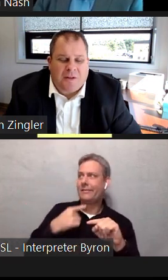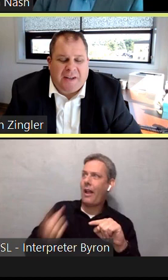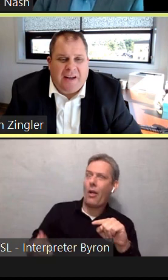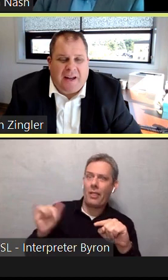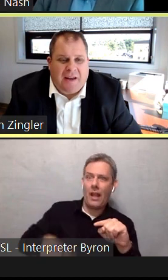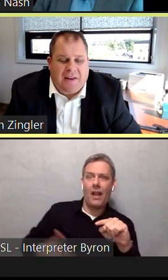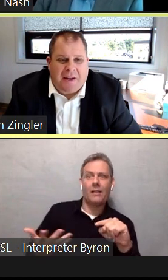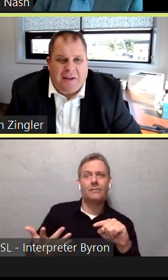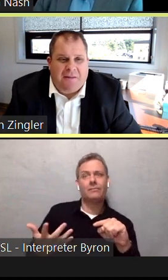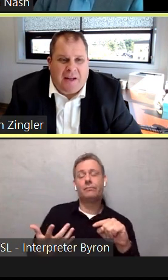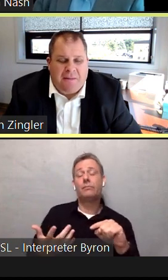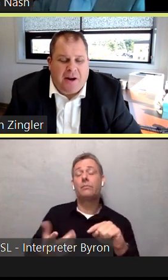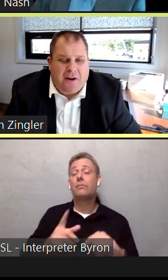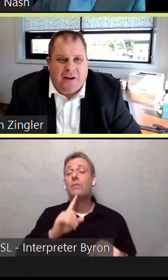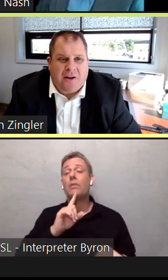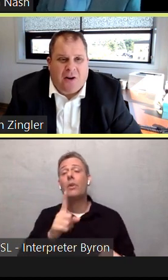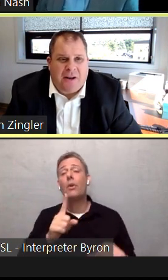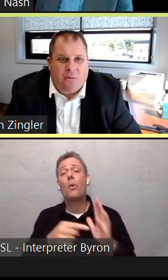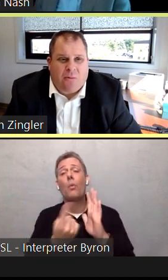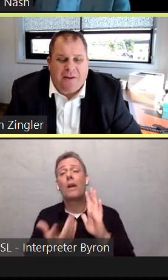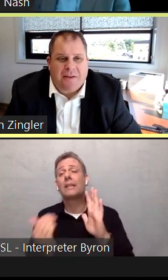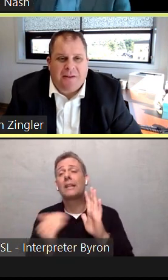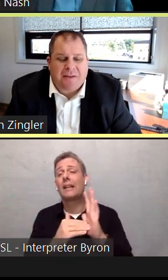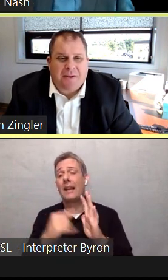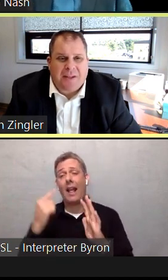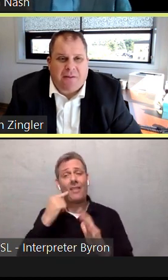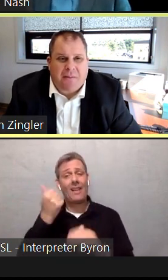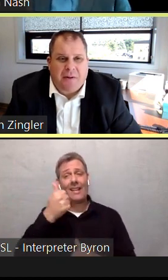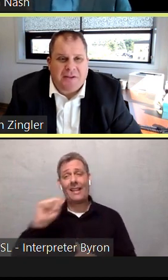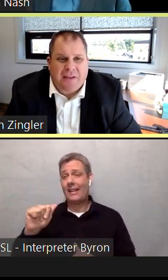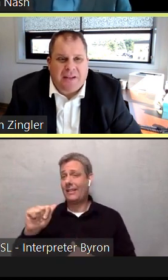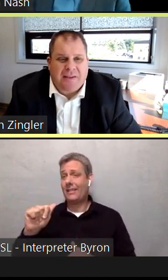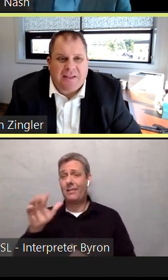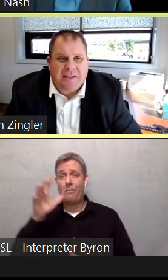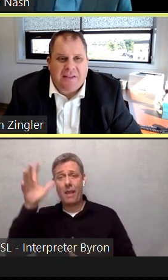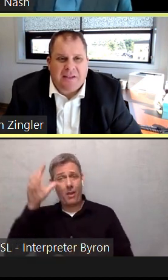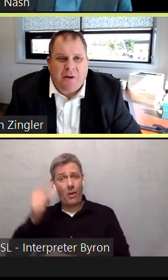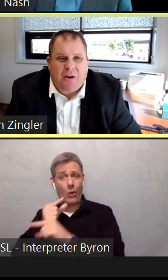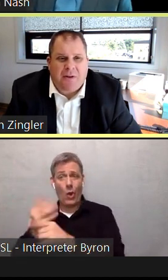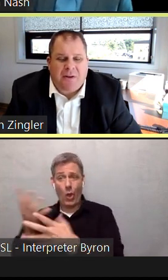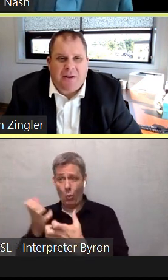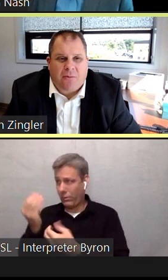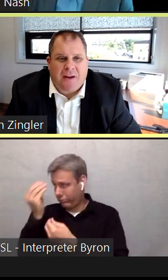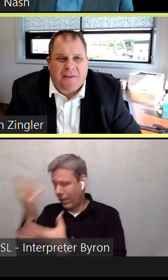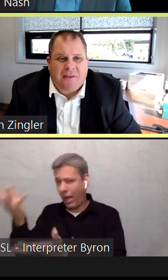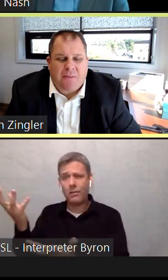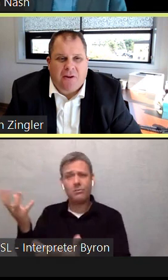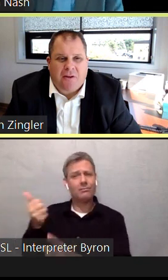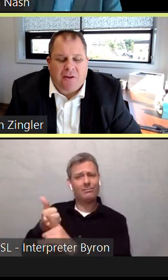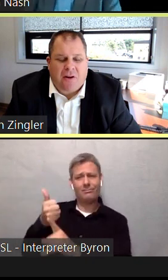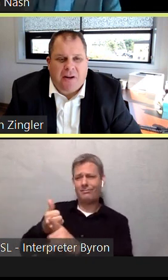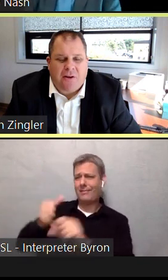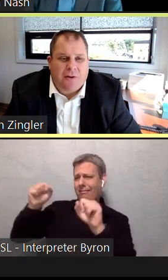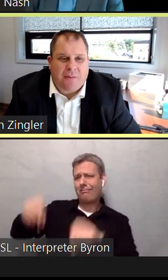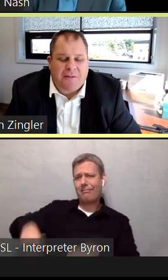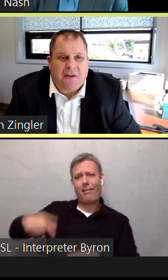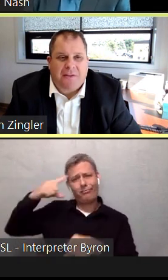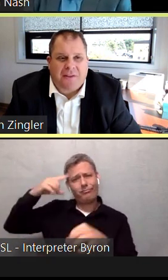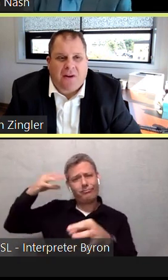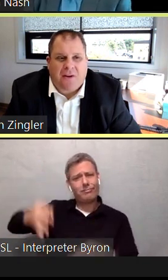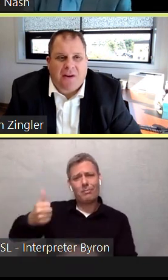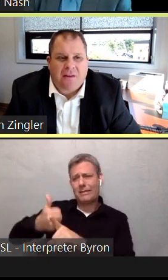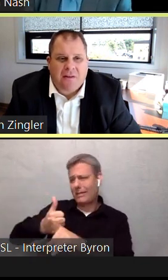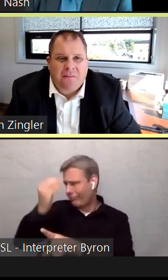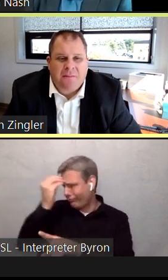Well, once again, I think if any parent and guardian wanted to disclose that information, that's well within their rights as the parent or guardian, or themselves